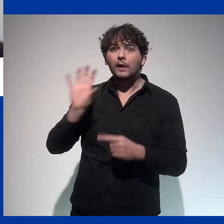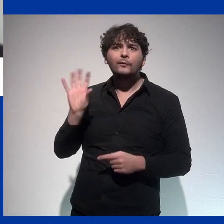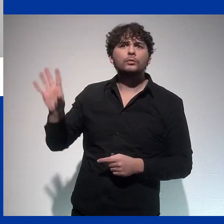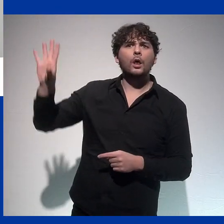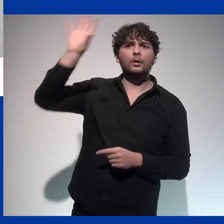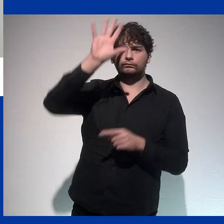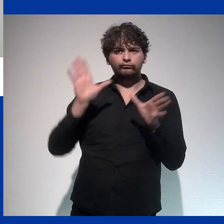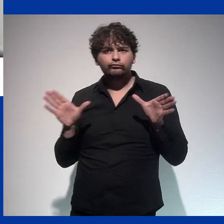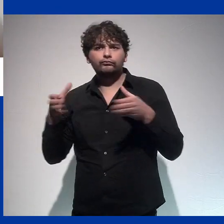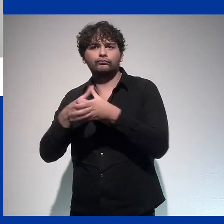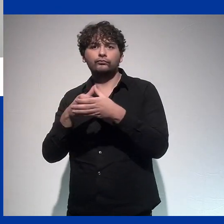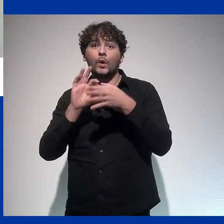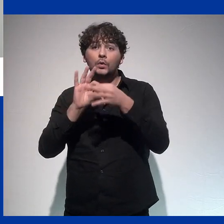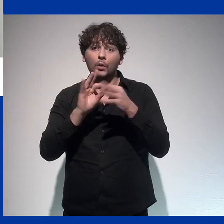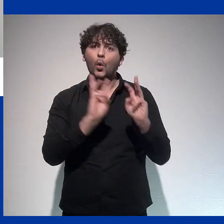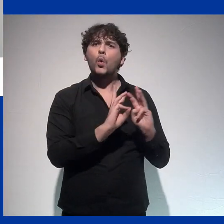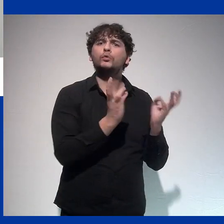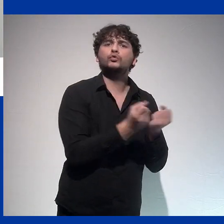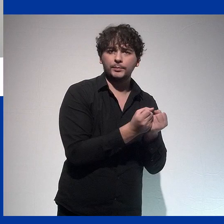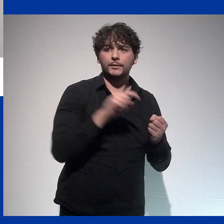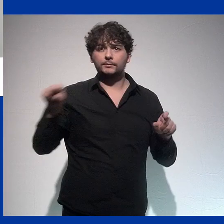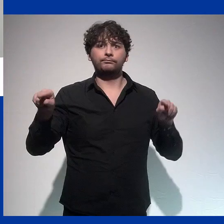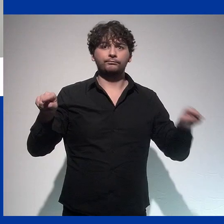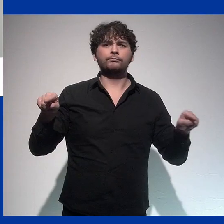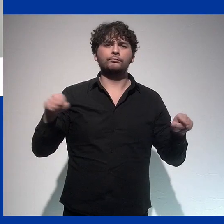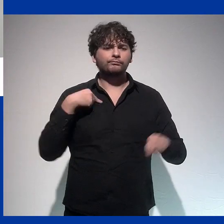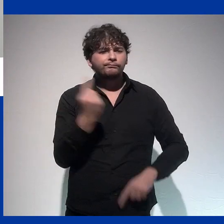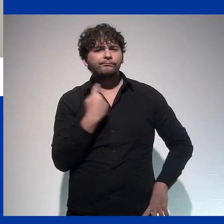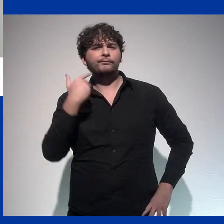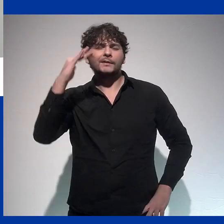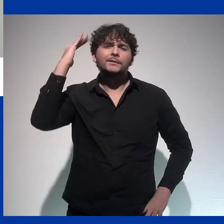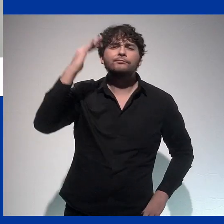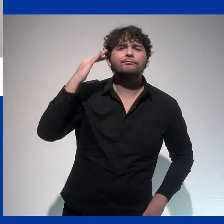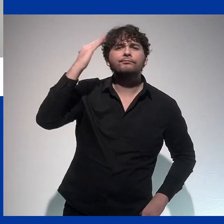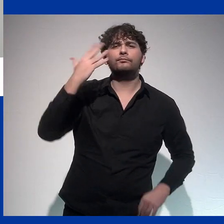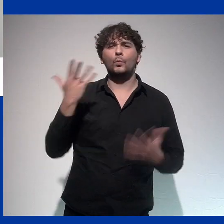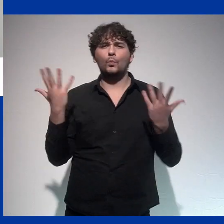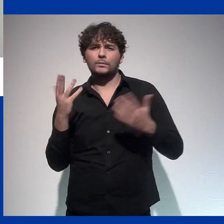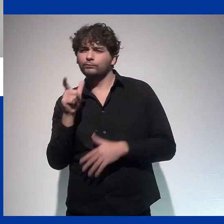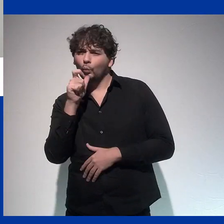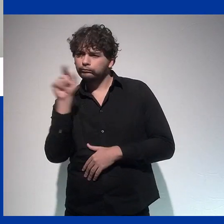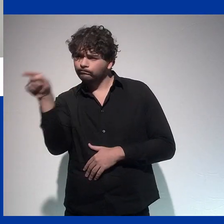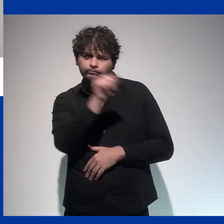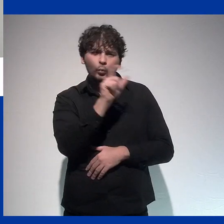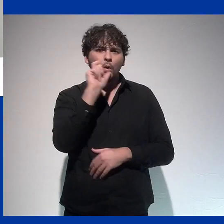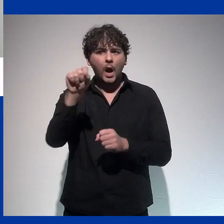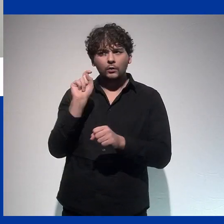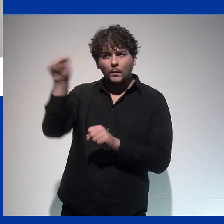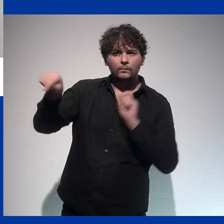actors. I am confident that our work in this regard is just the beginning, and the results will be seen in time.